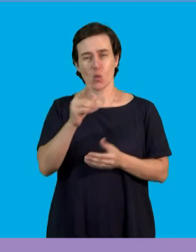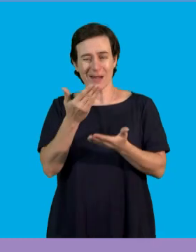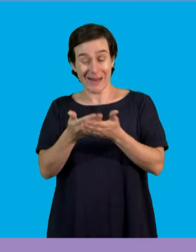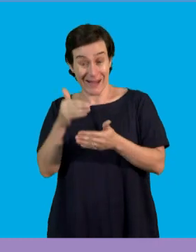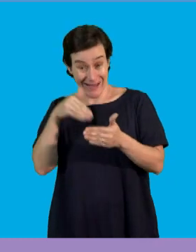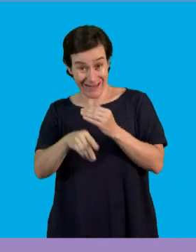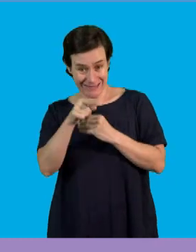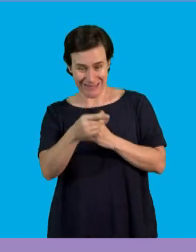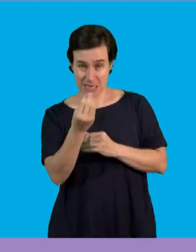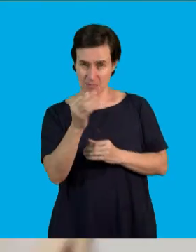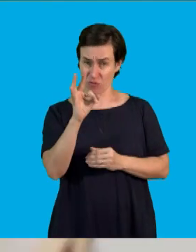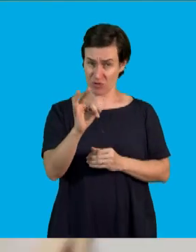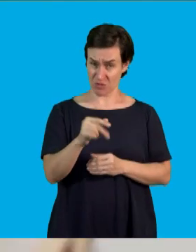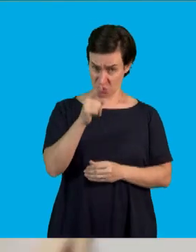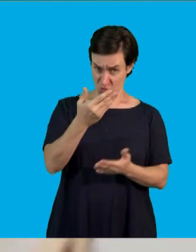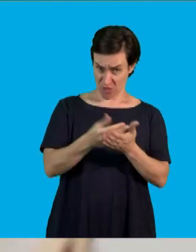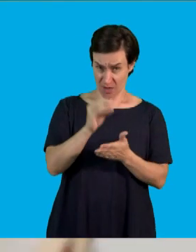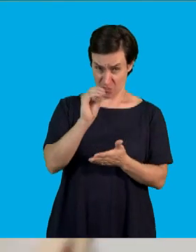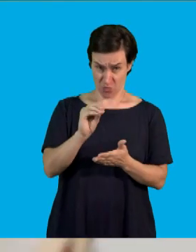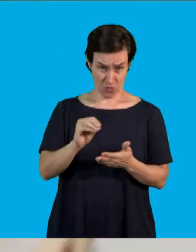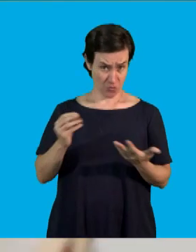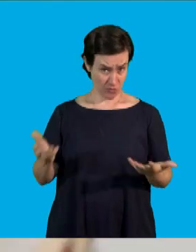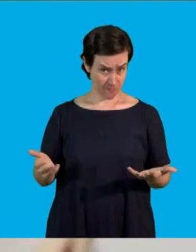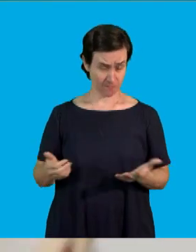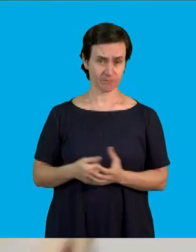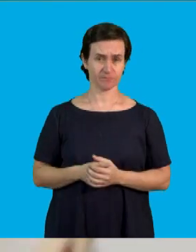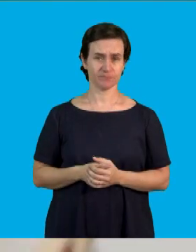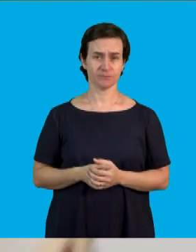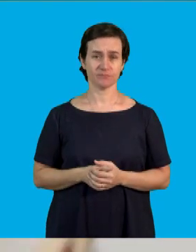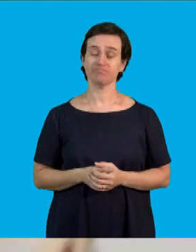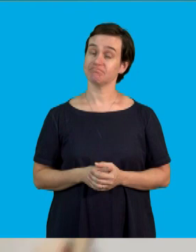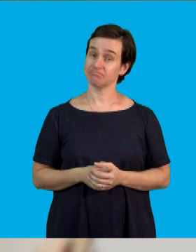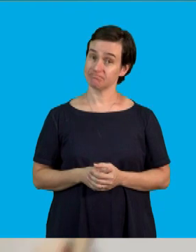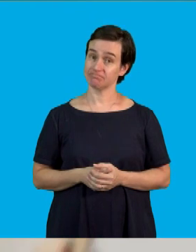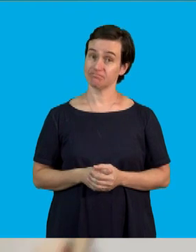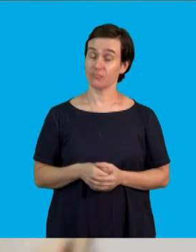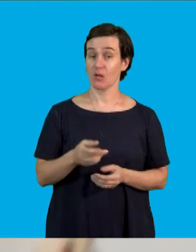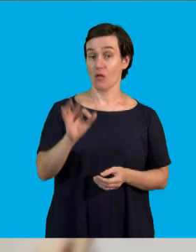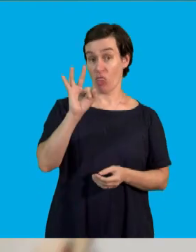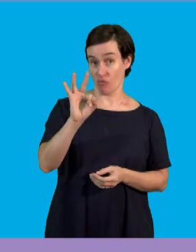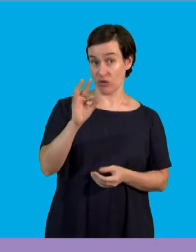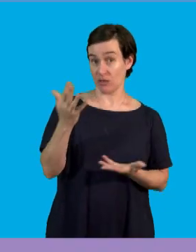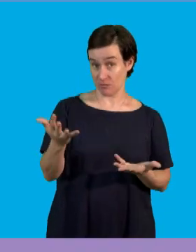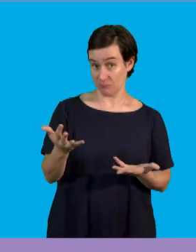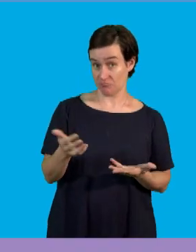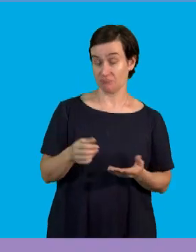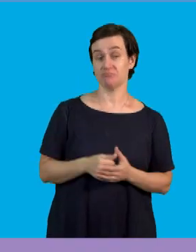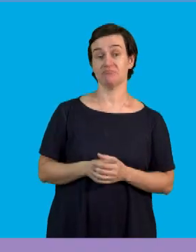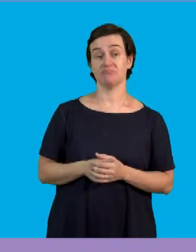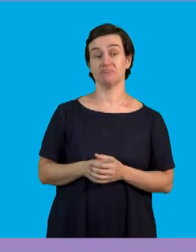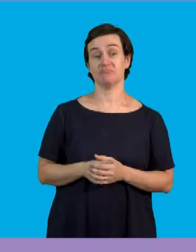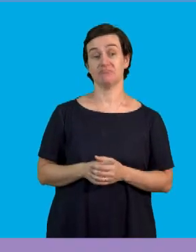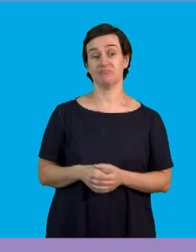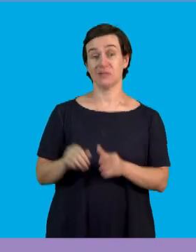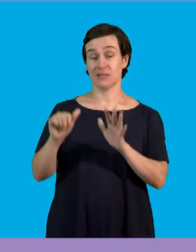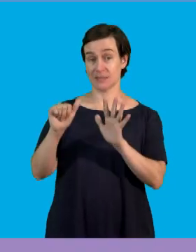of 3. Do you think you can list the first few multiples of 3? So this is 3, then we